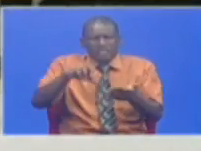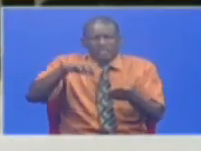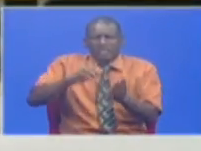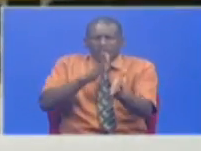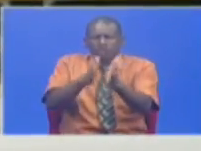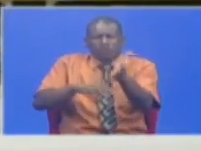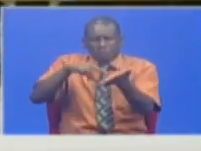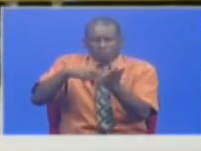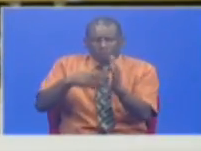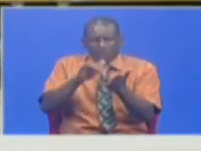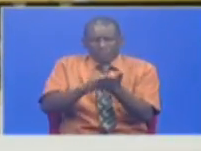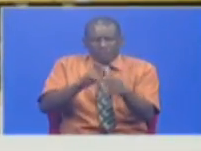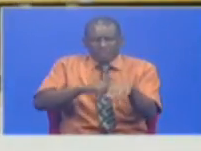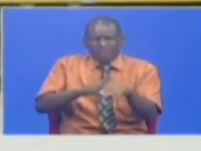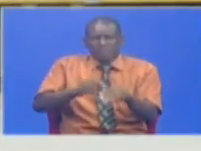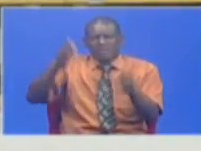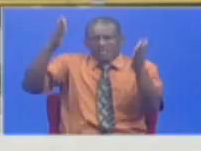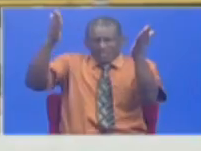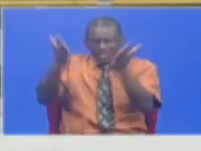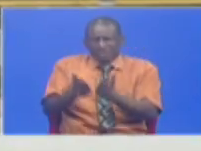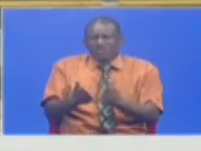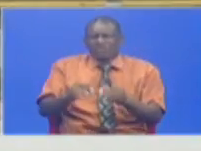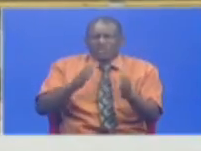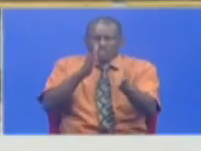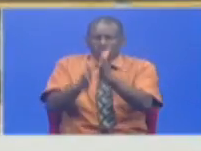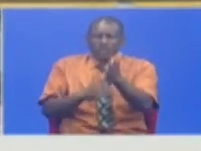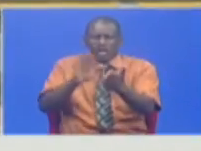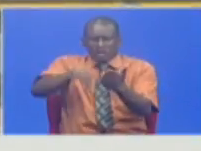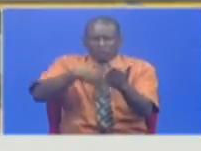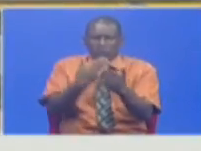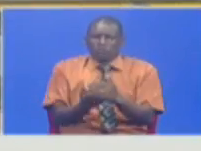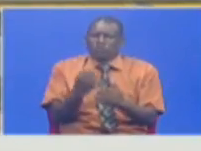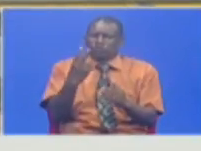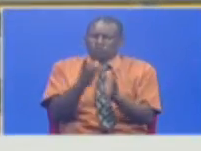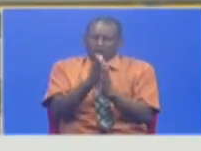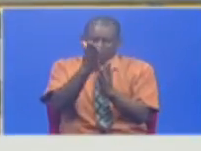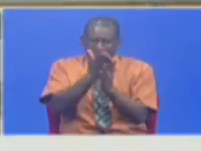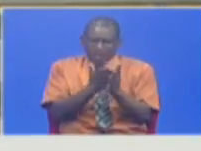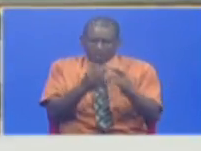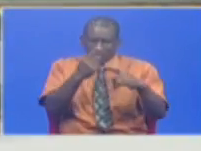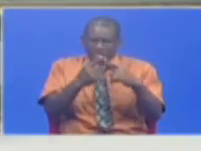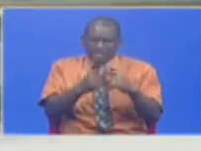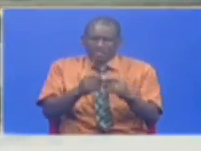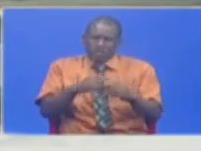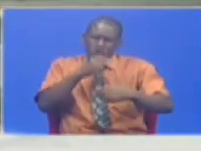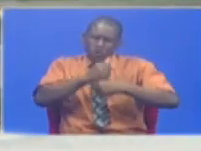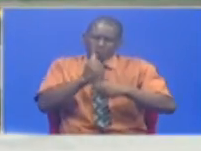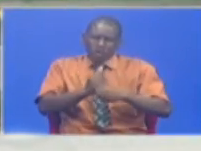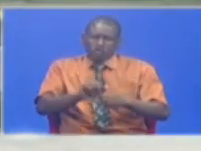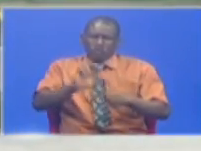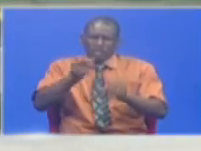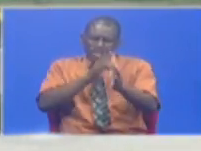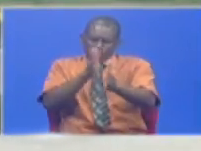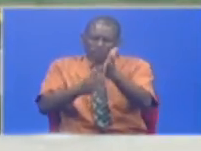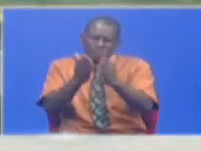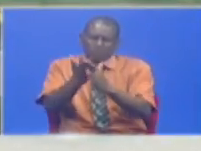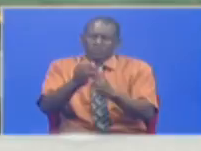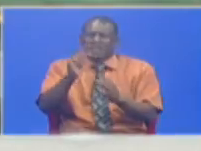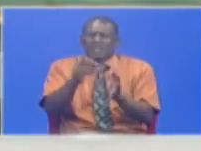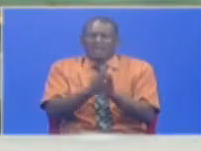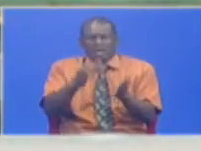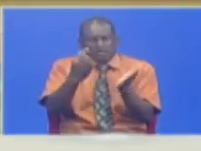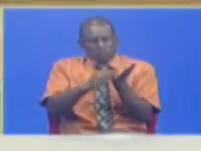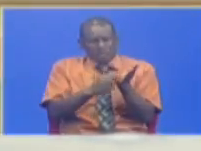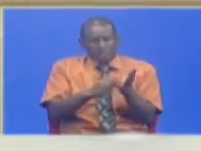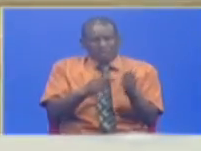time, Rift Valley Railways had proposed a 2.5-year operation of railway transport between Kenya and Uganda, but failed